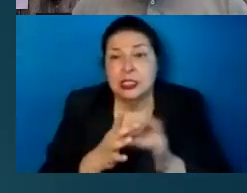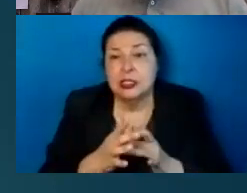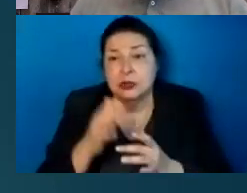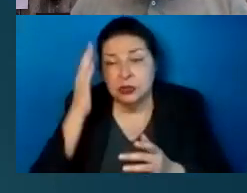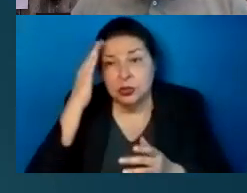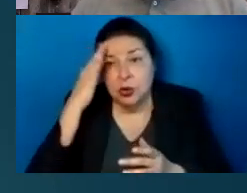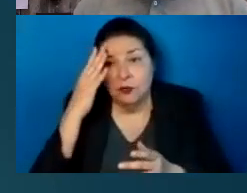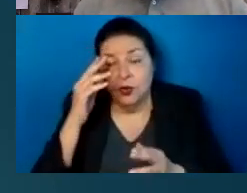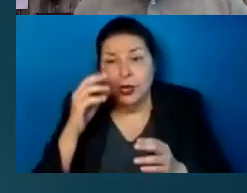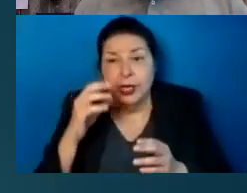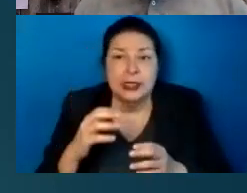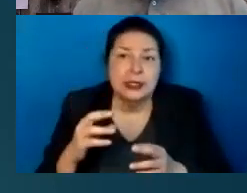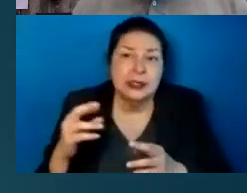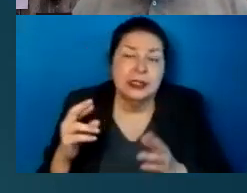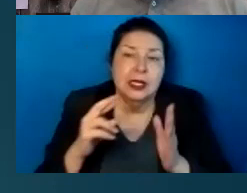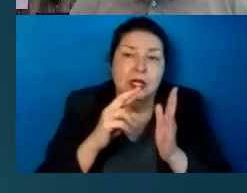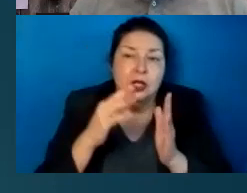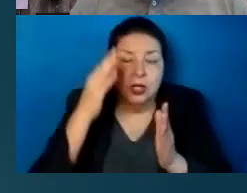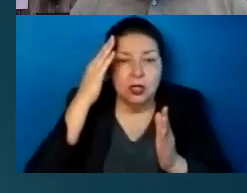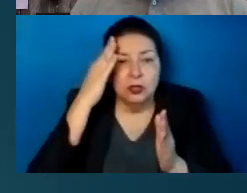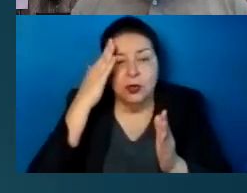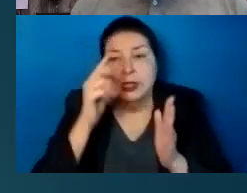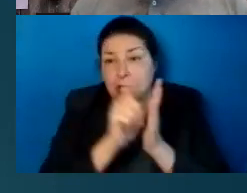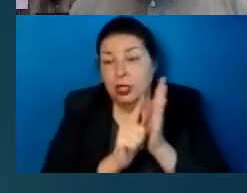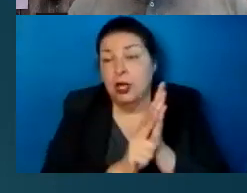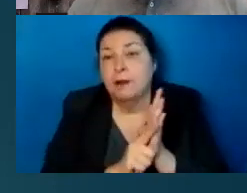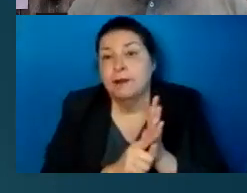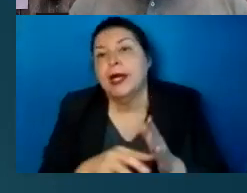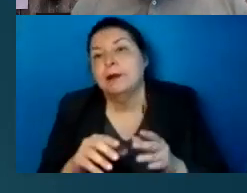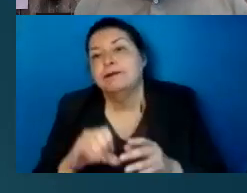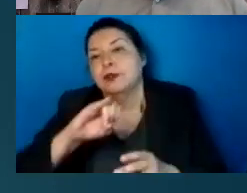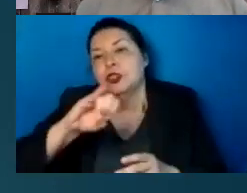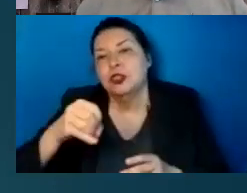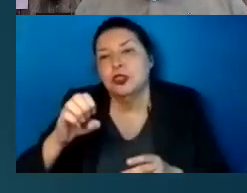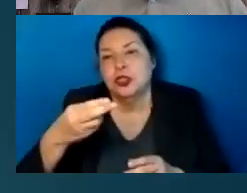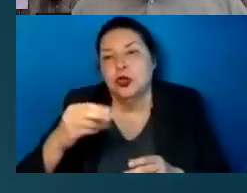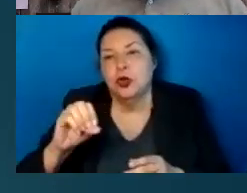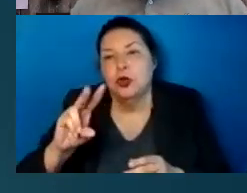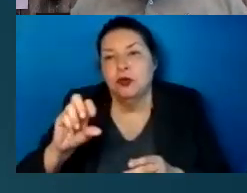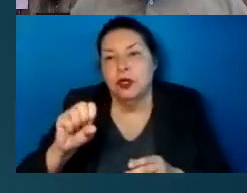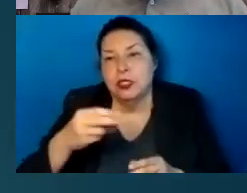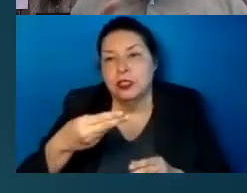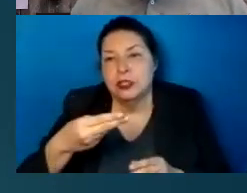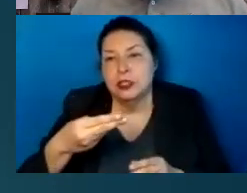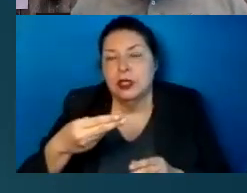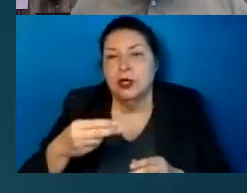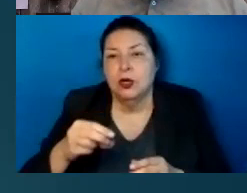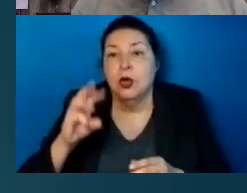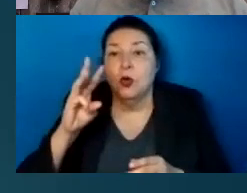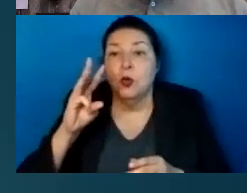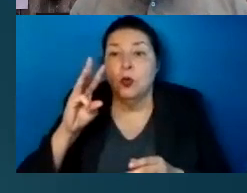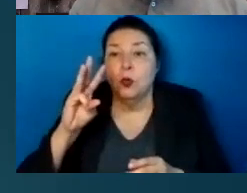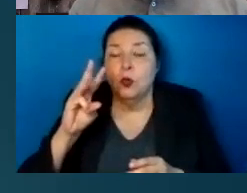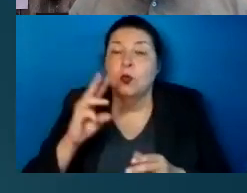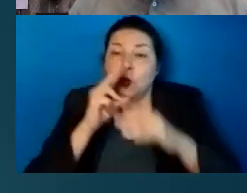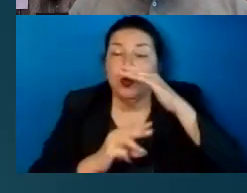Jehovah's Witnesses say that he is a divine being, but he is not God. And our cartoon